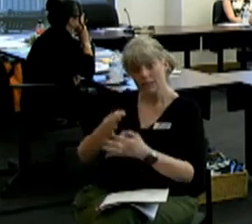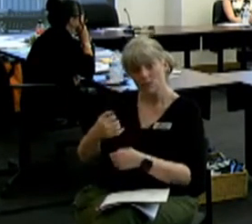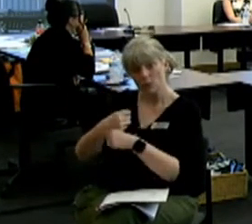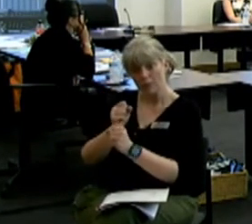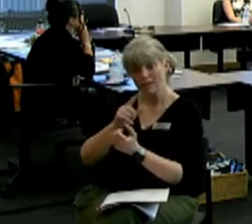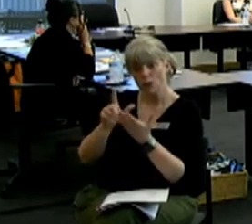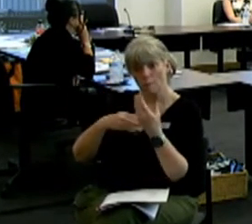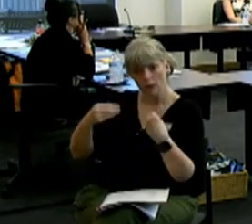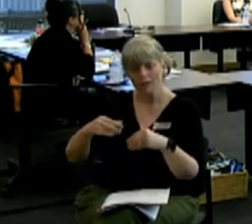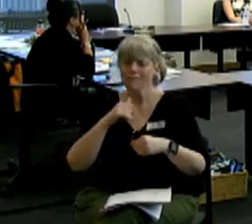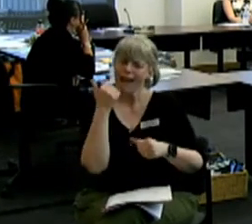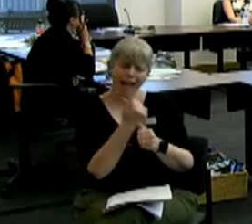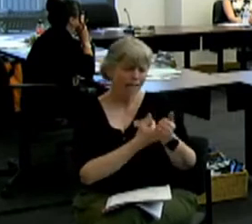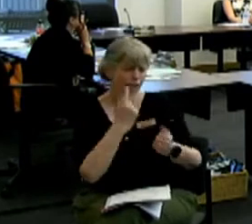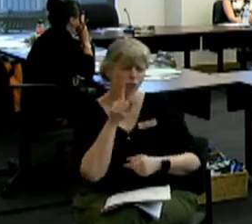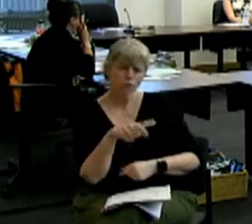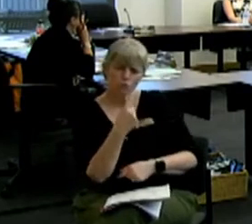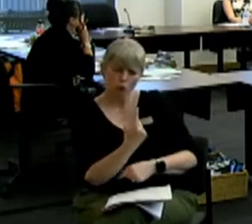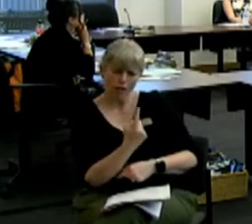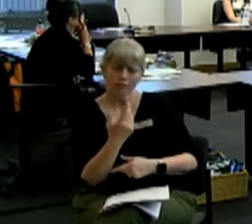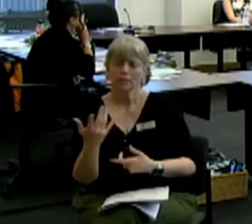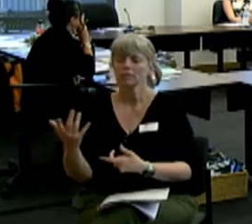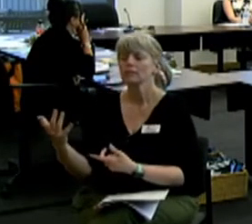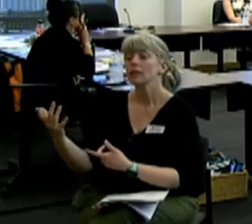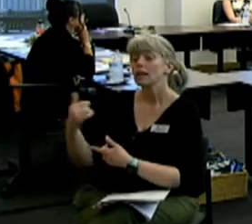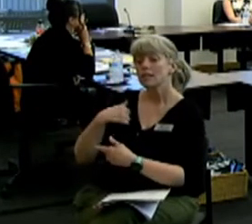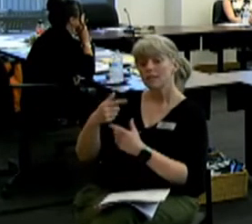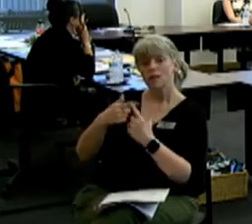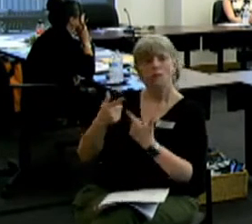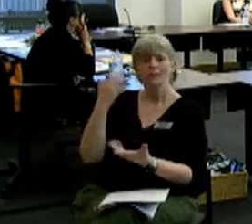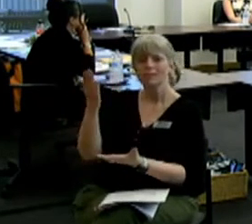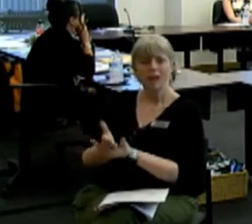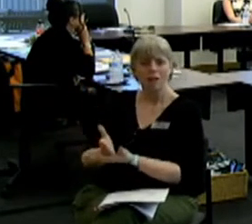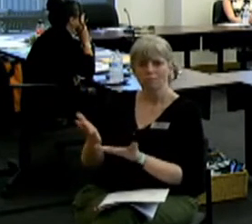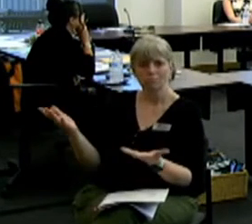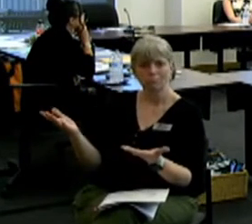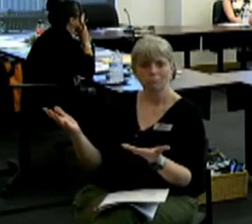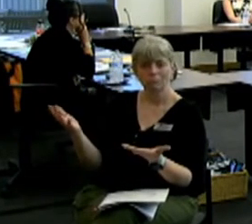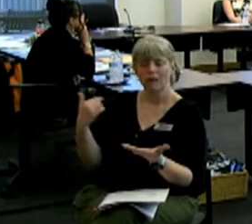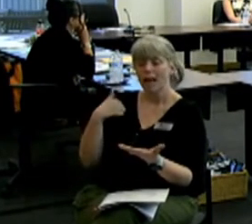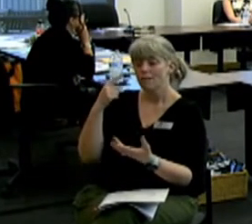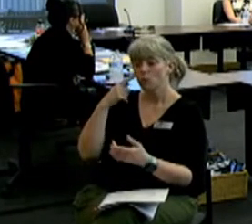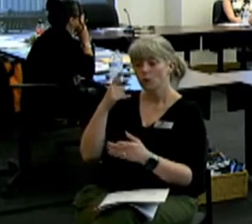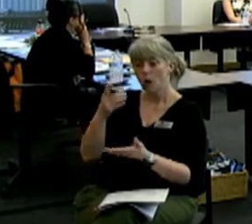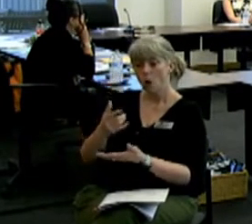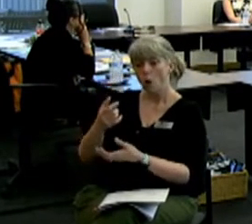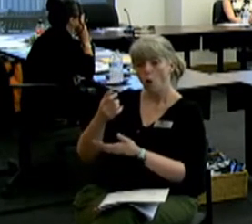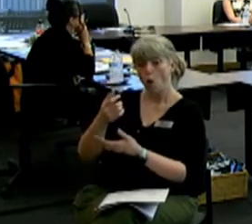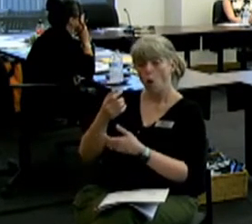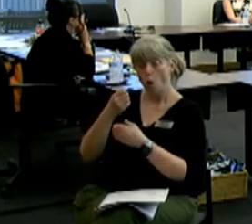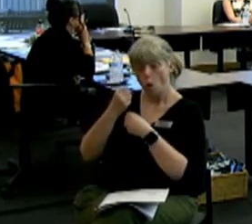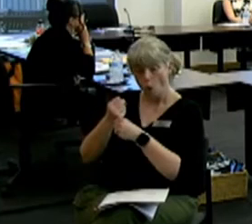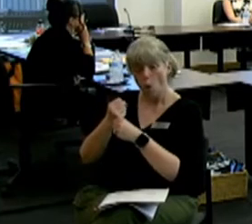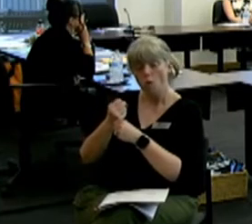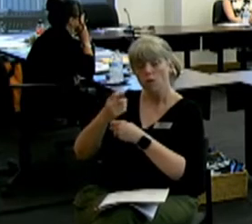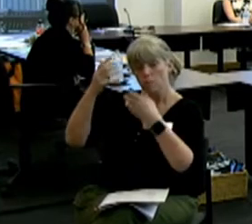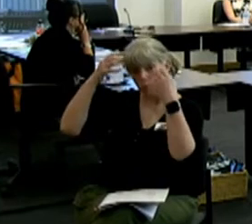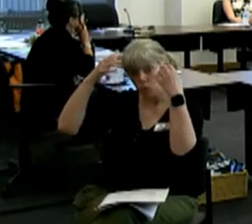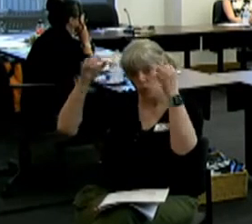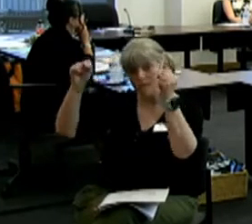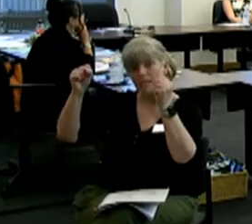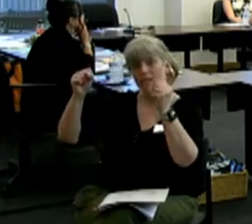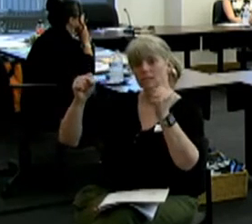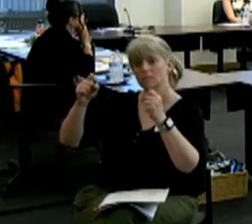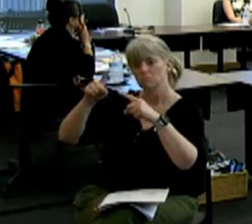makes in marketing. Not every, just that one. Well, then where does it stop? If we're going to hold the president accountable for her staff, that's